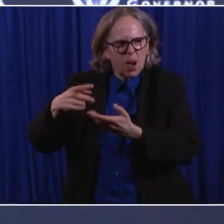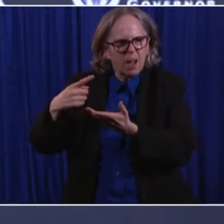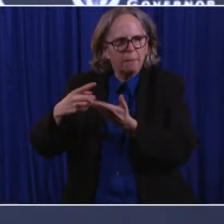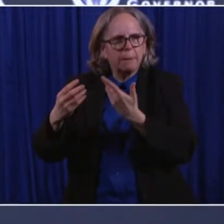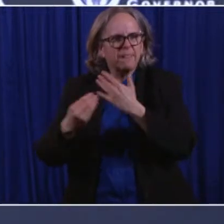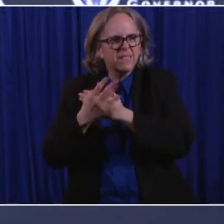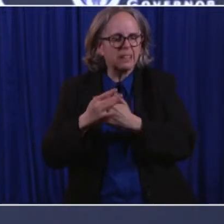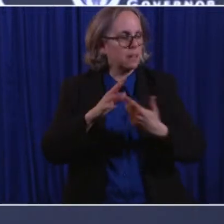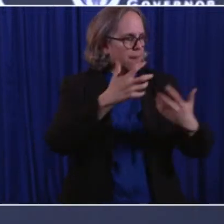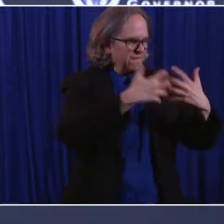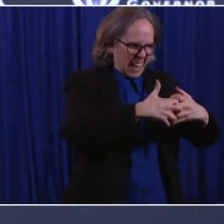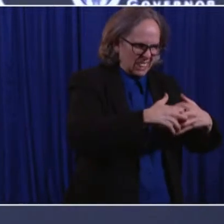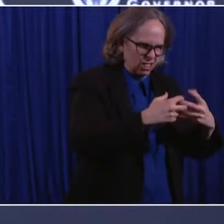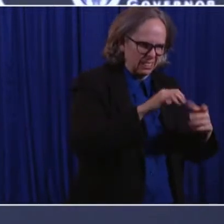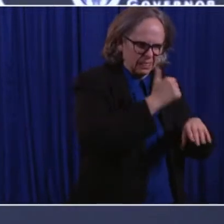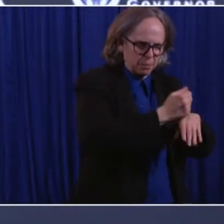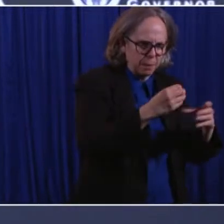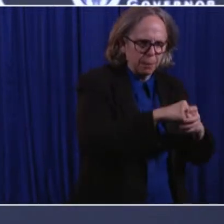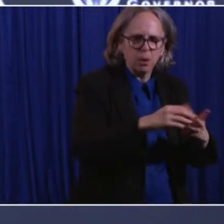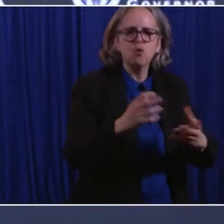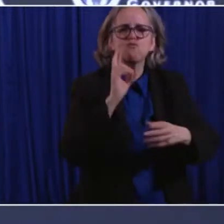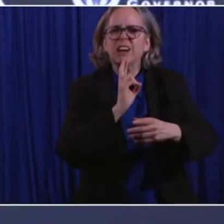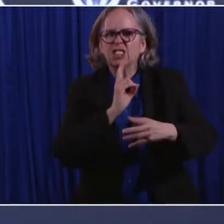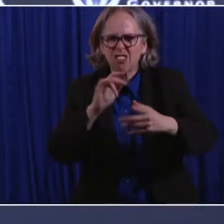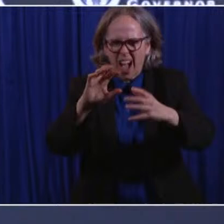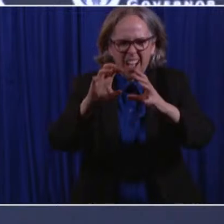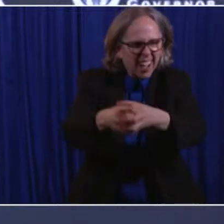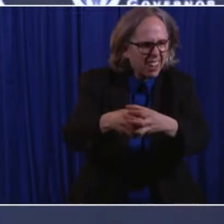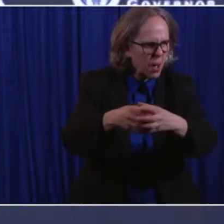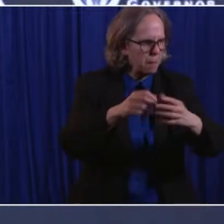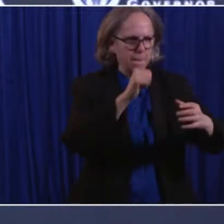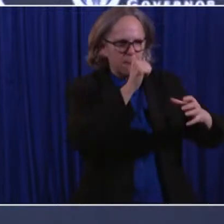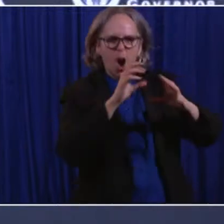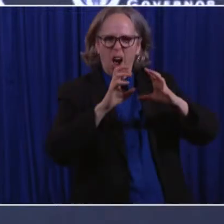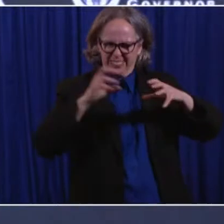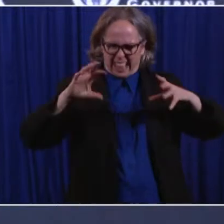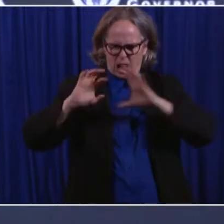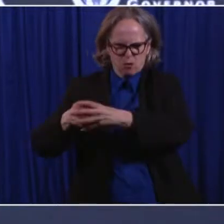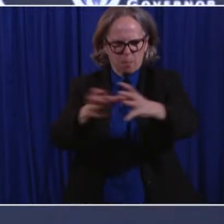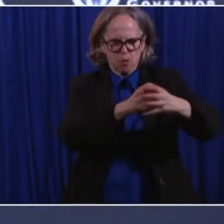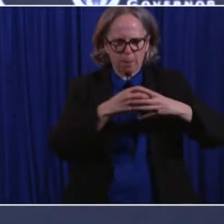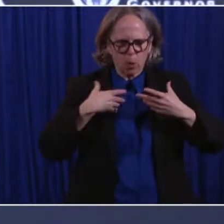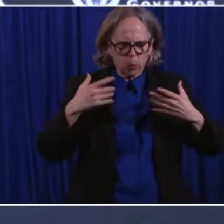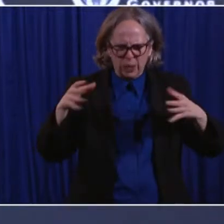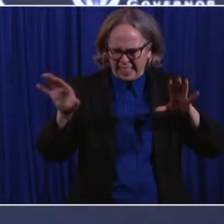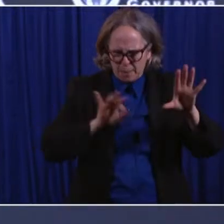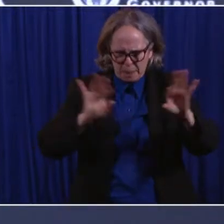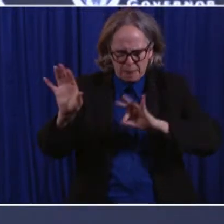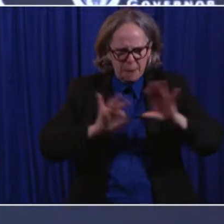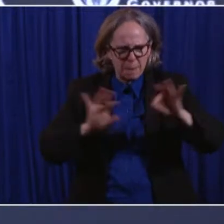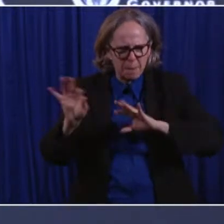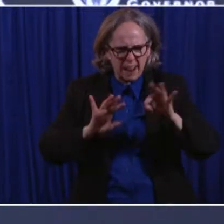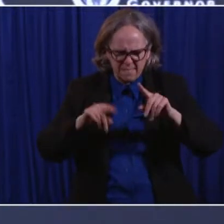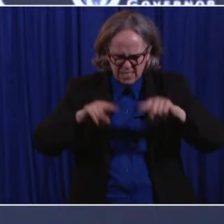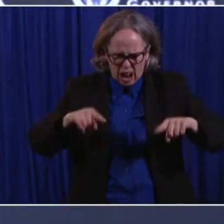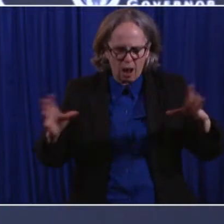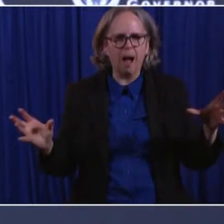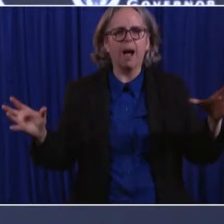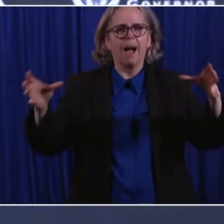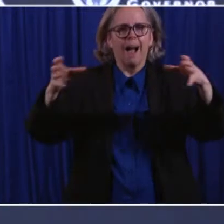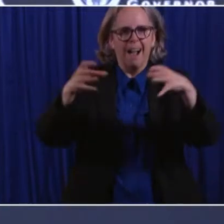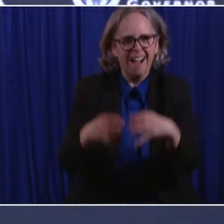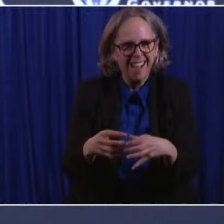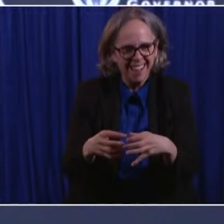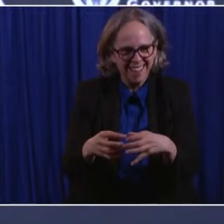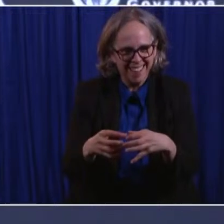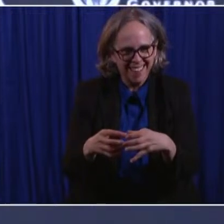manufacturing, restaurants, bars, and we put people from those very industries on